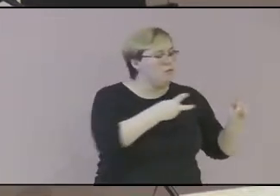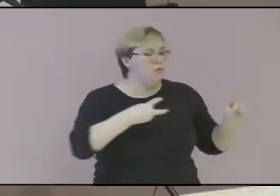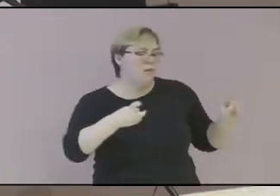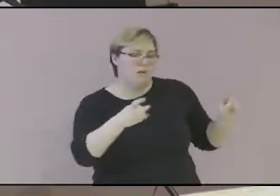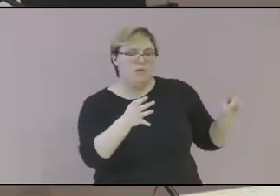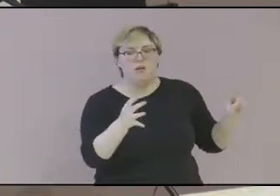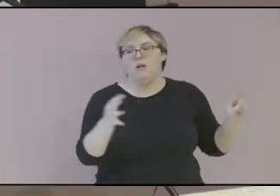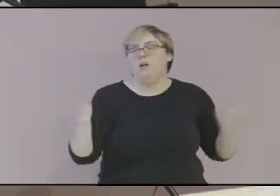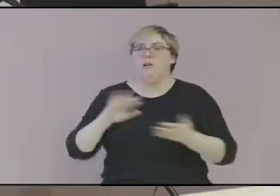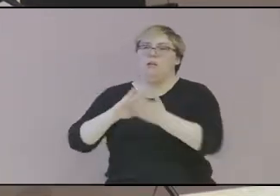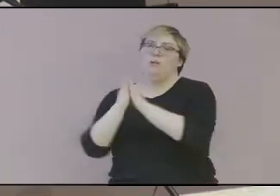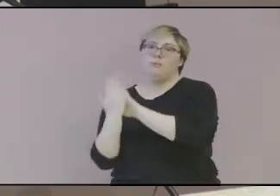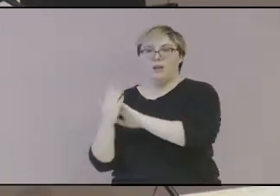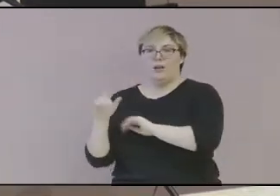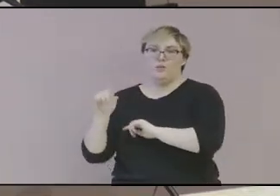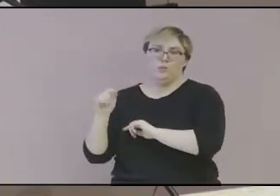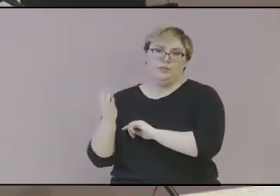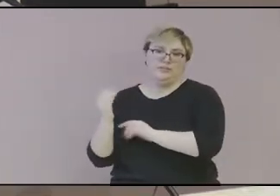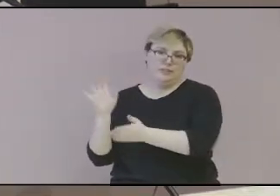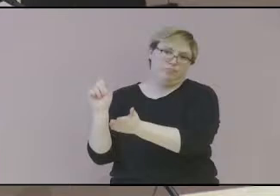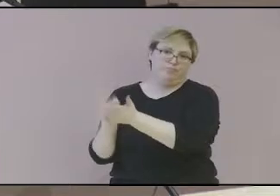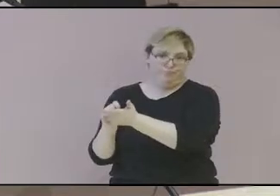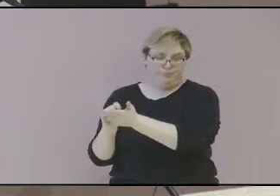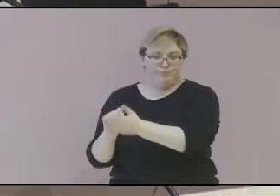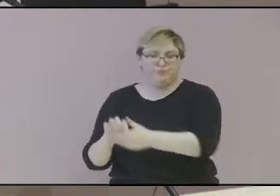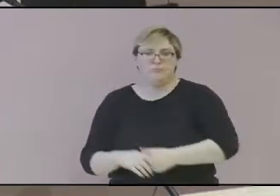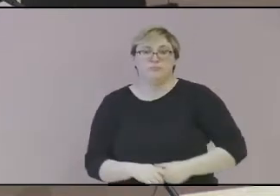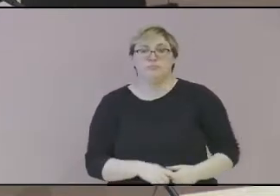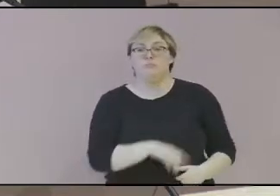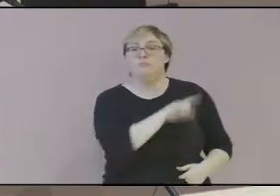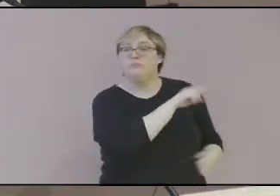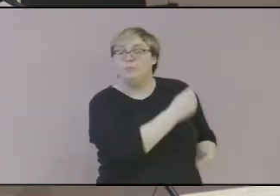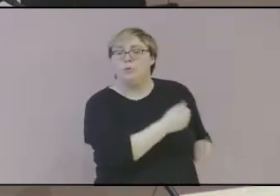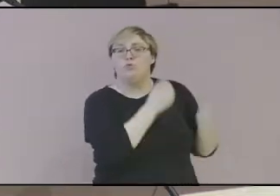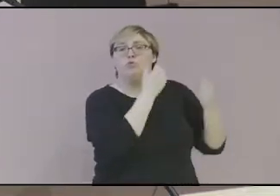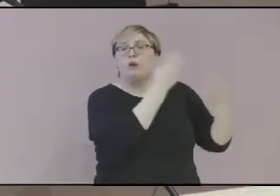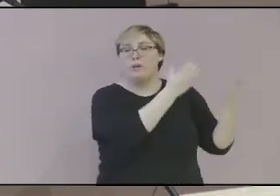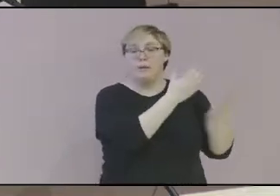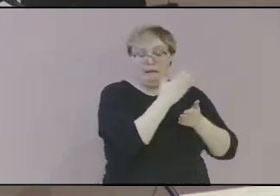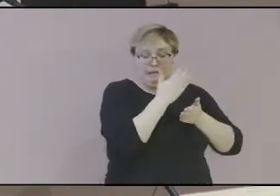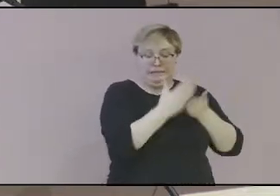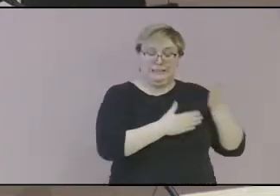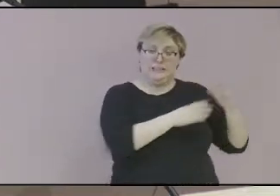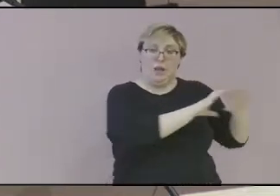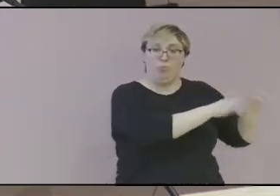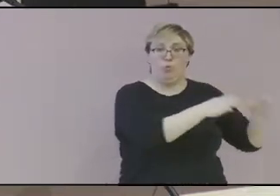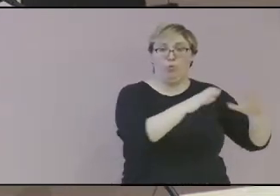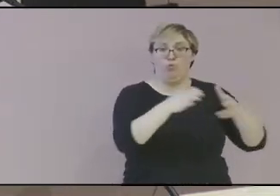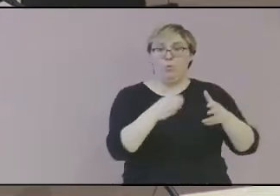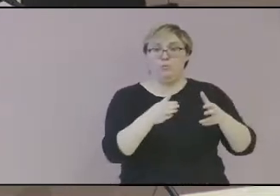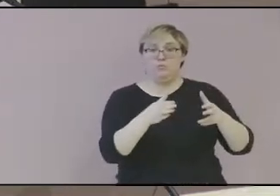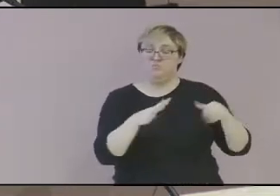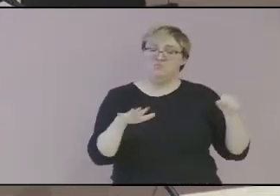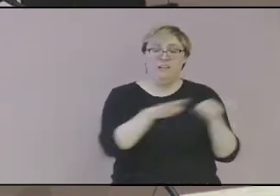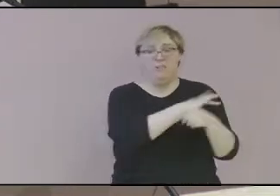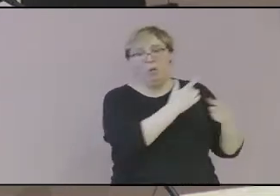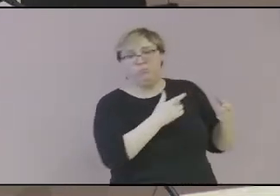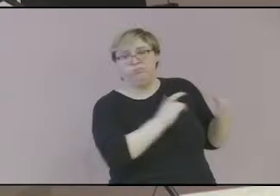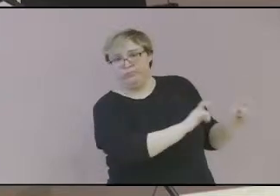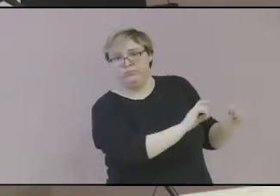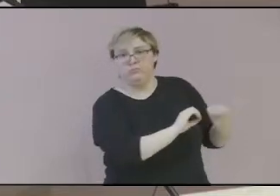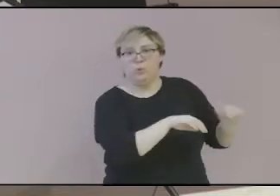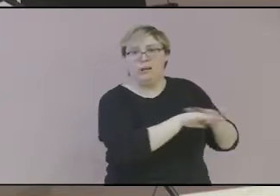recommended the outright exclusion of certain patients from any ventilators in time of rationing. Those with